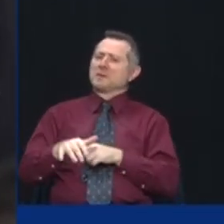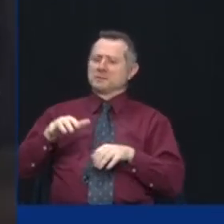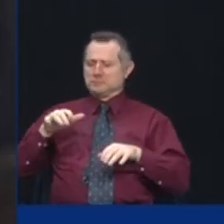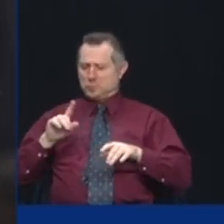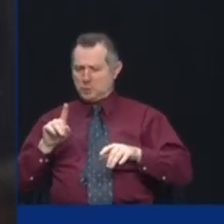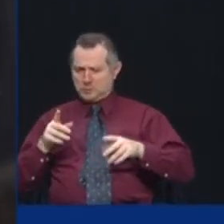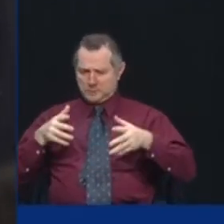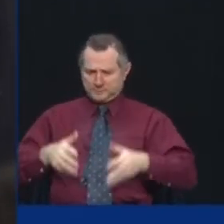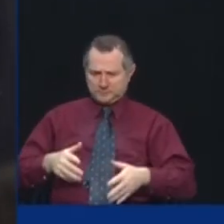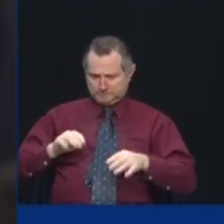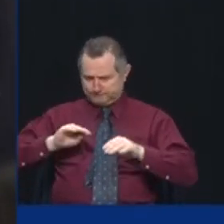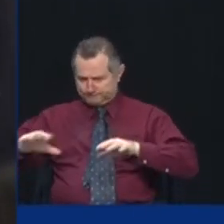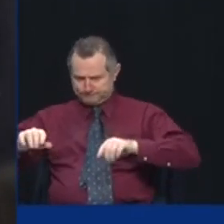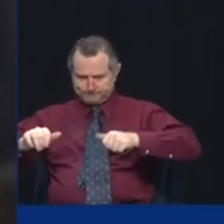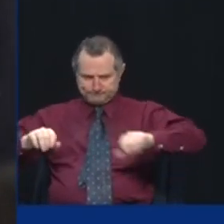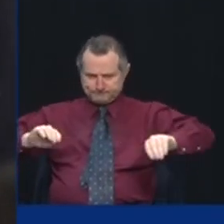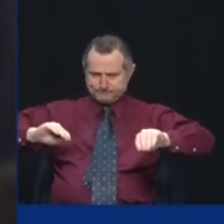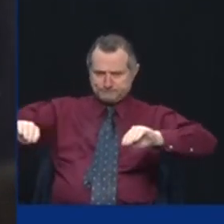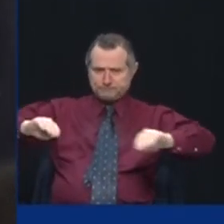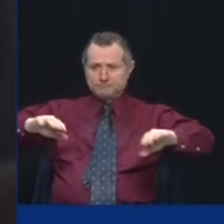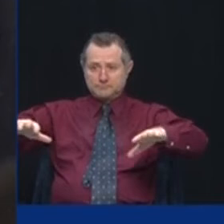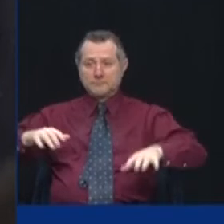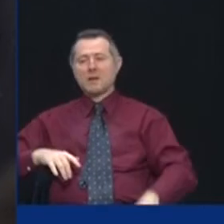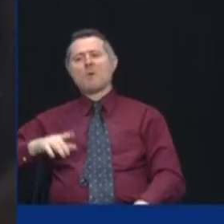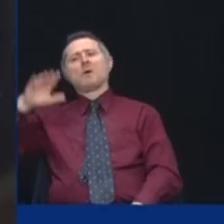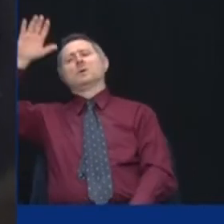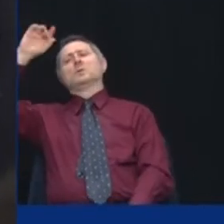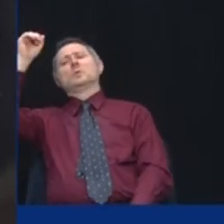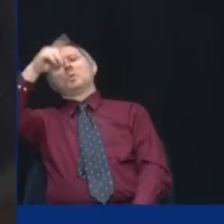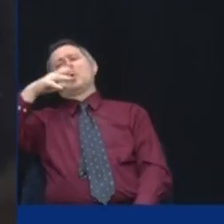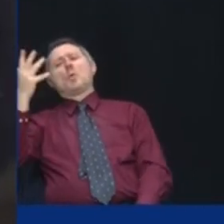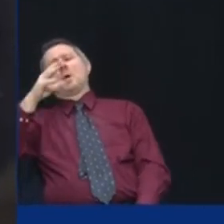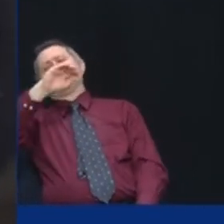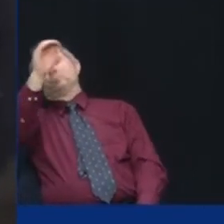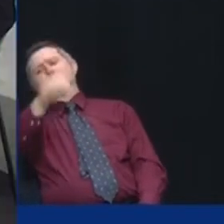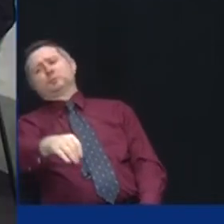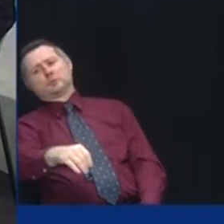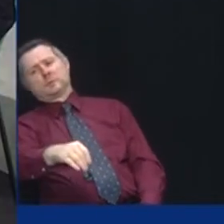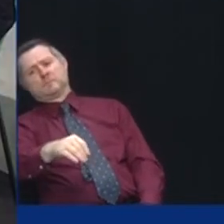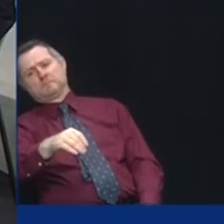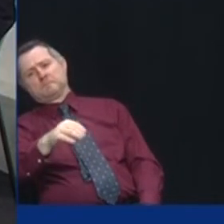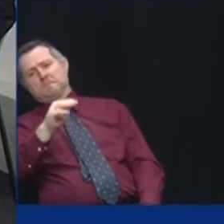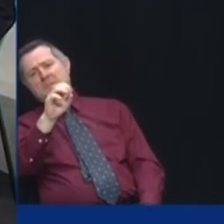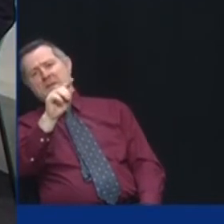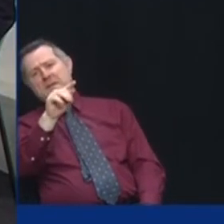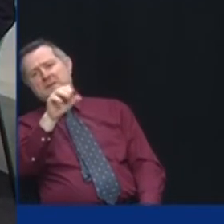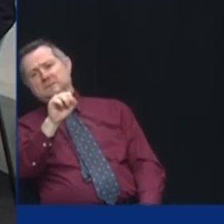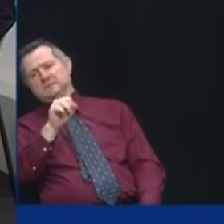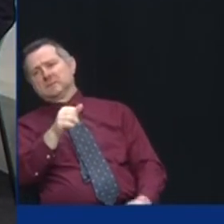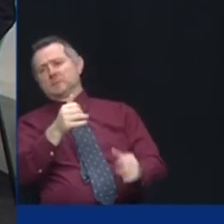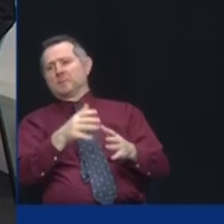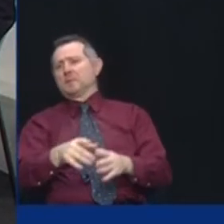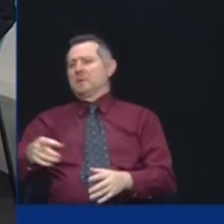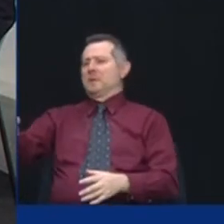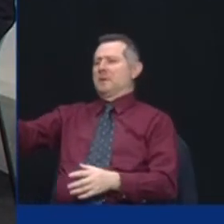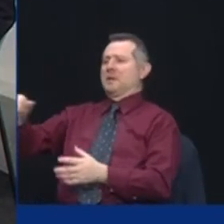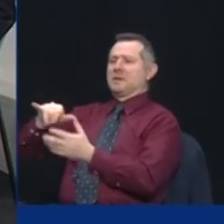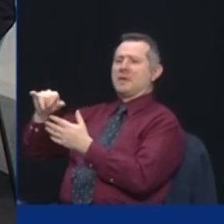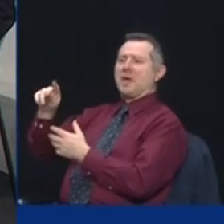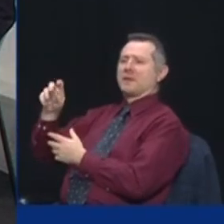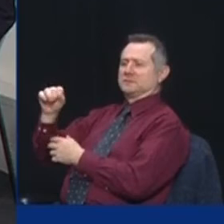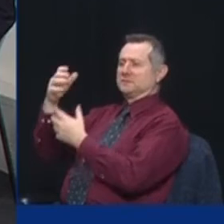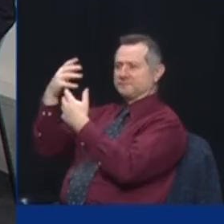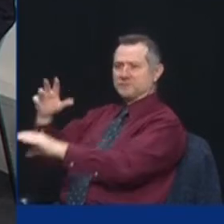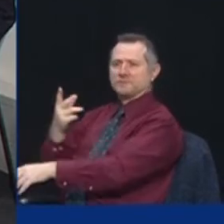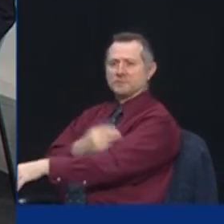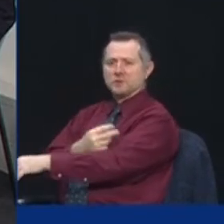both types of location. What percentage of the Mets players, and Randy, if you can answer, what percentage of the Yankees players have been vaccinated, and what are you